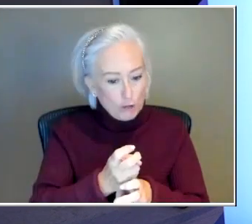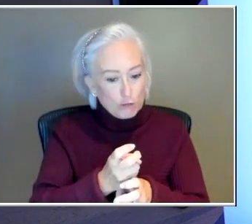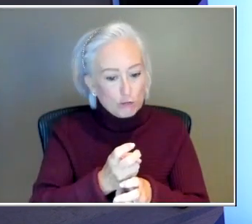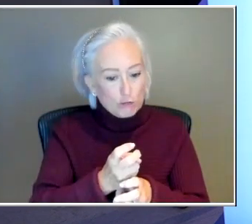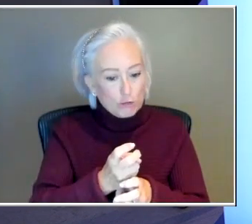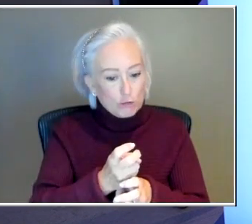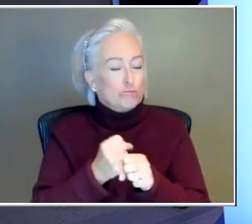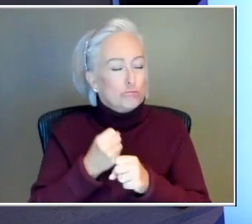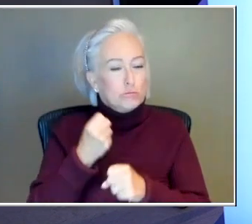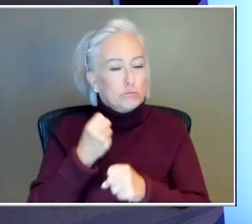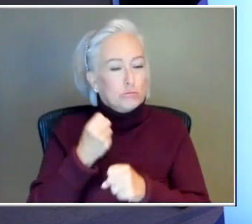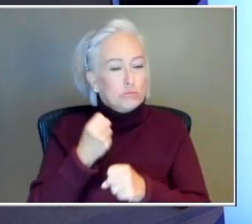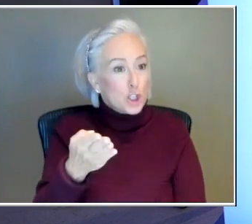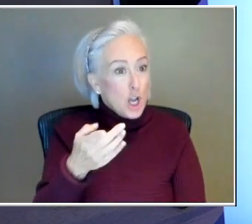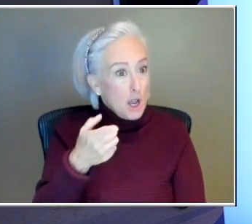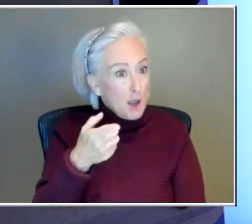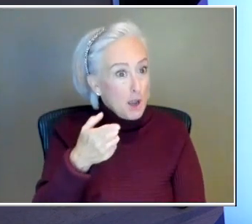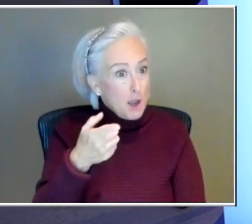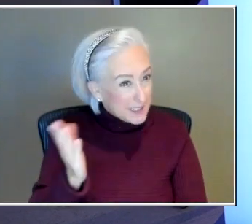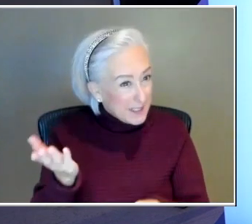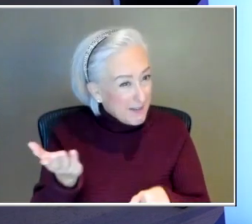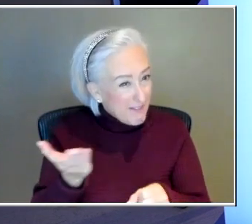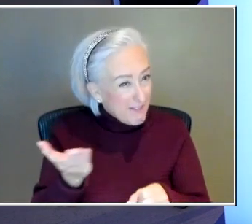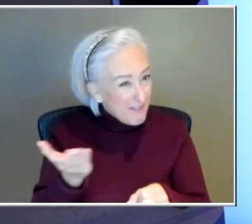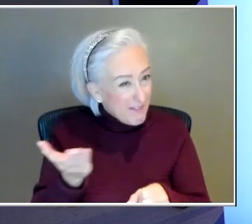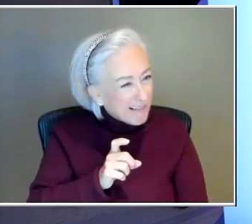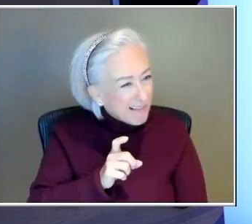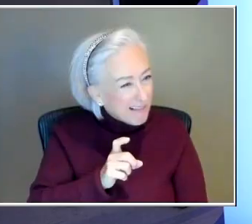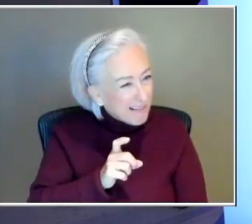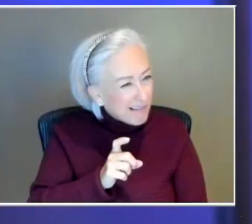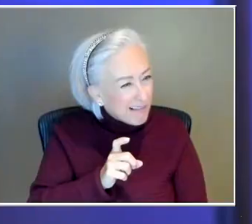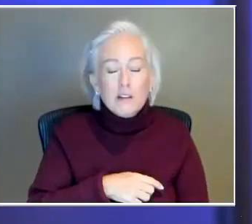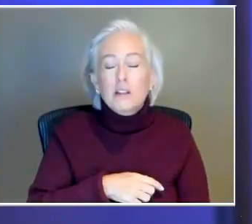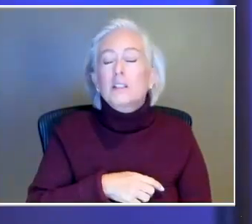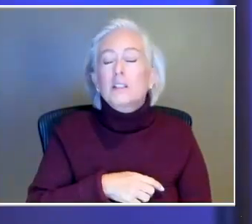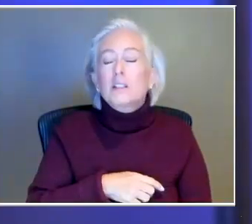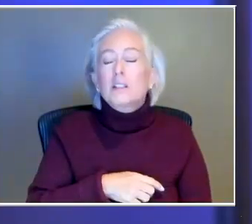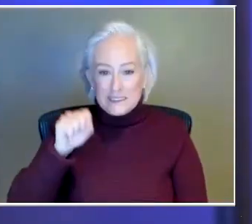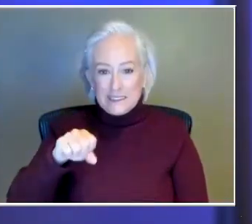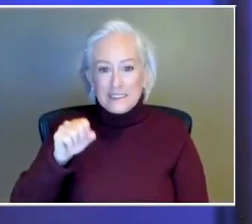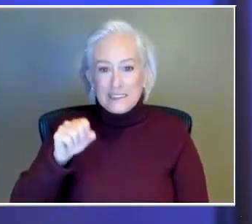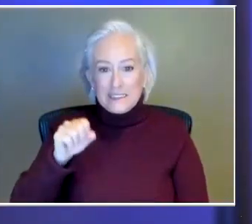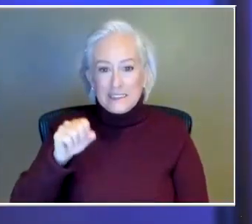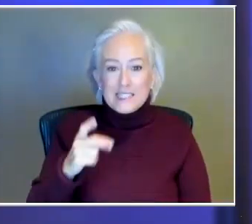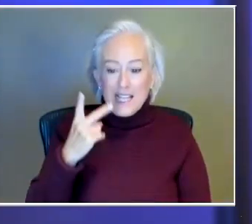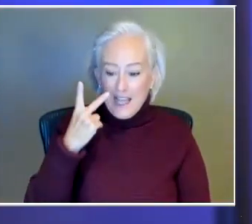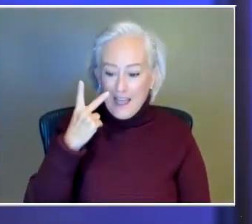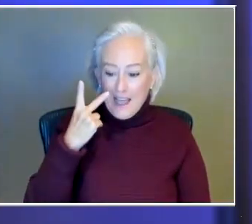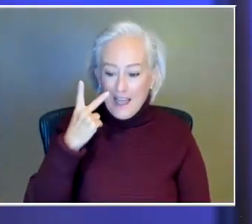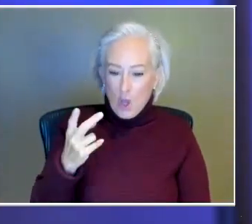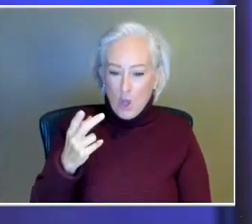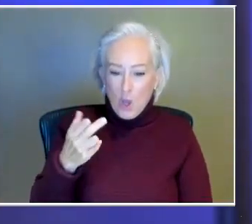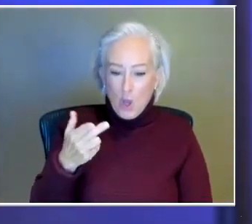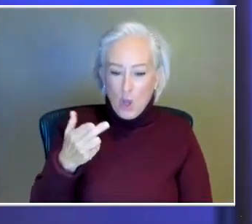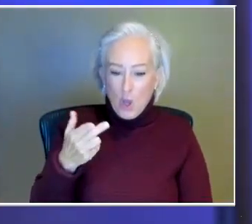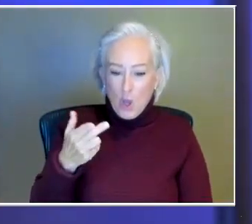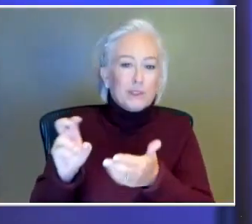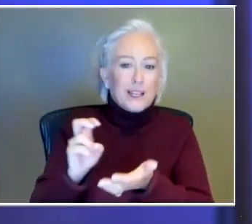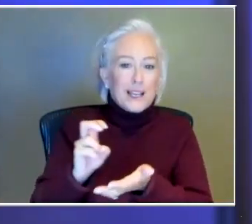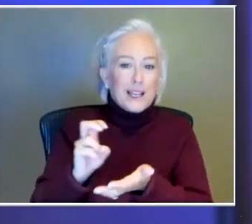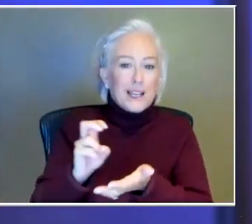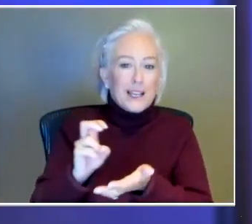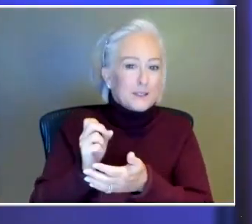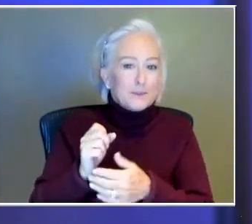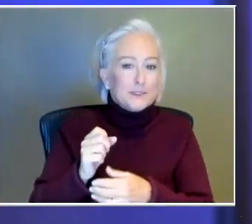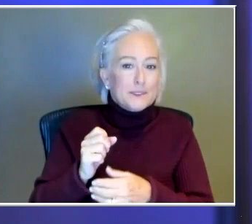you fired from a job? Is that what I understand? Yes, Tell us about that. They had seen me have a little episode. It wasn't necessarily a big seizure, but it was enough for them to